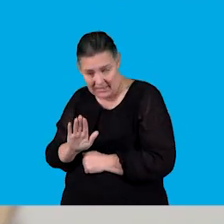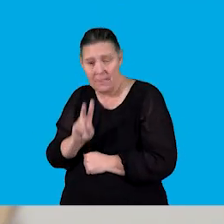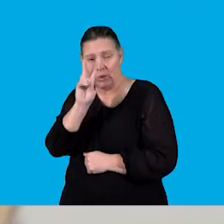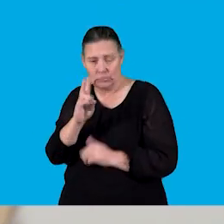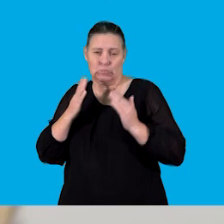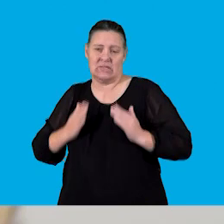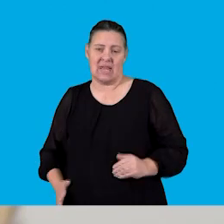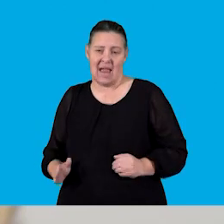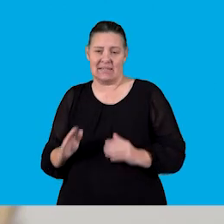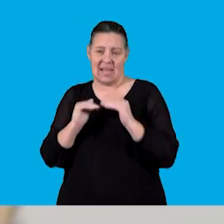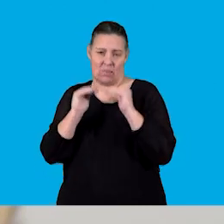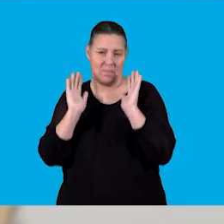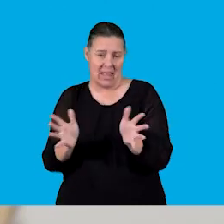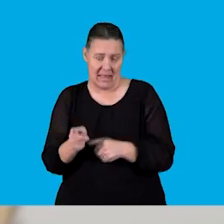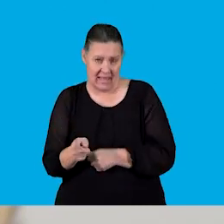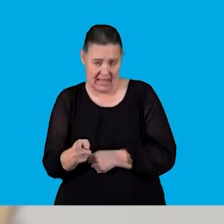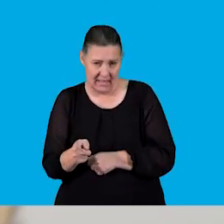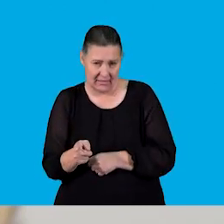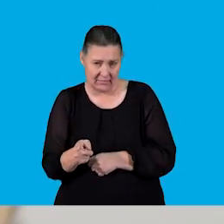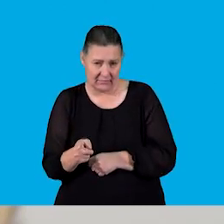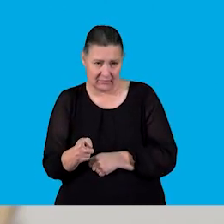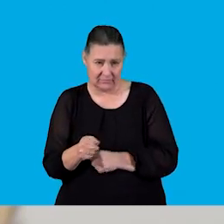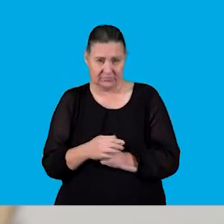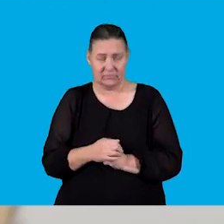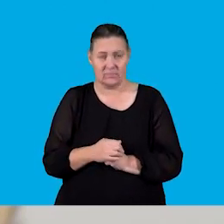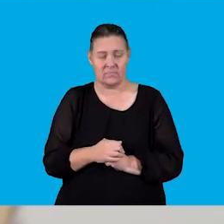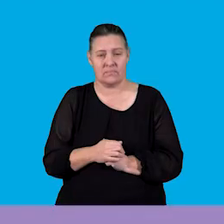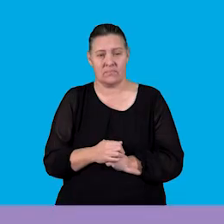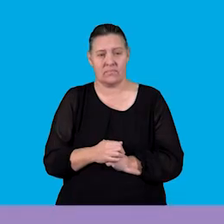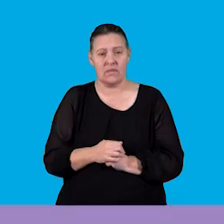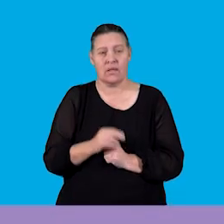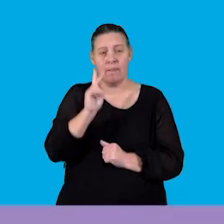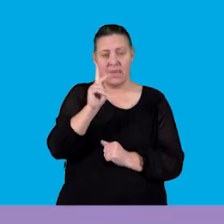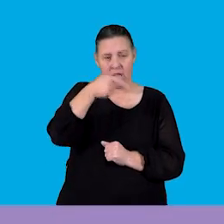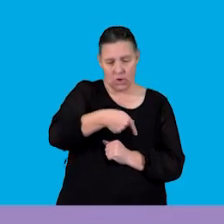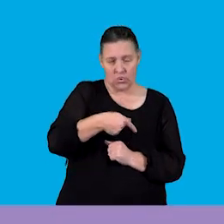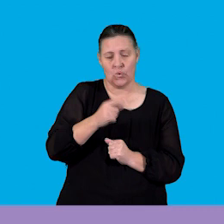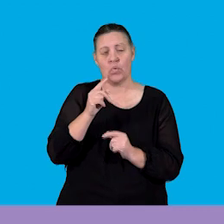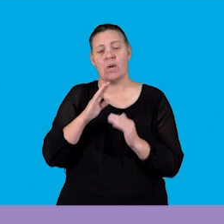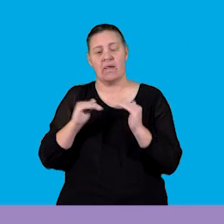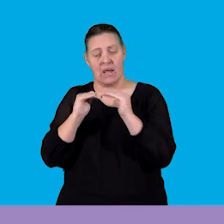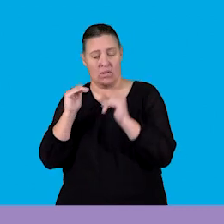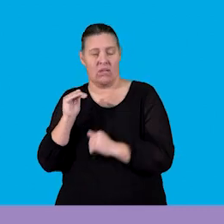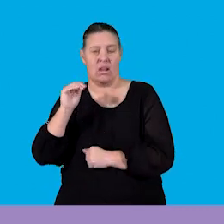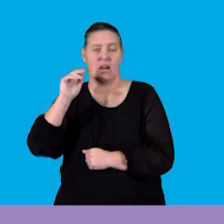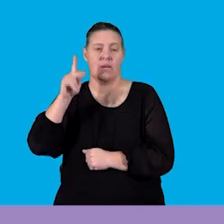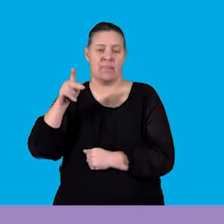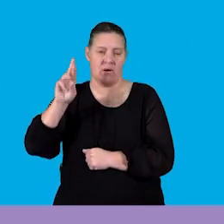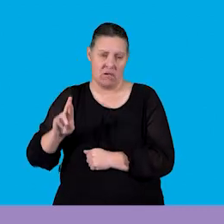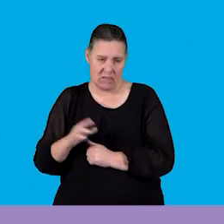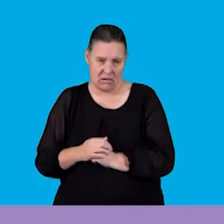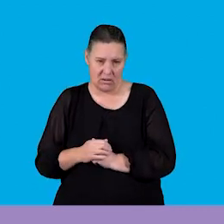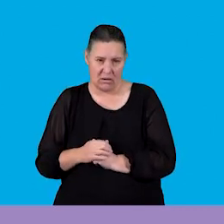isosceles triangle, it is only two sides that are equal. As we can see that it's shown here that PQ is equals